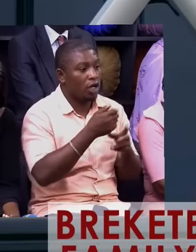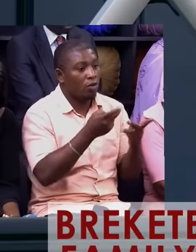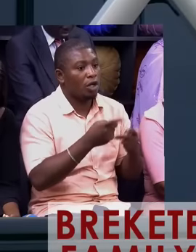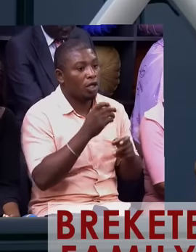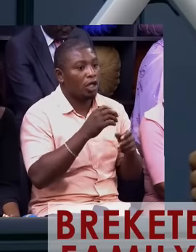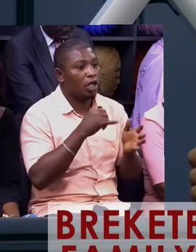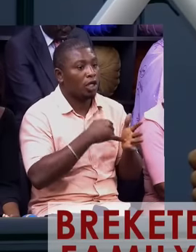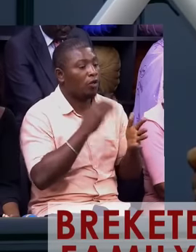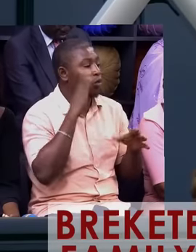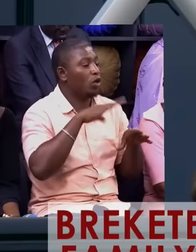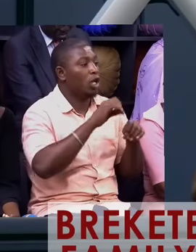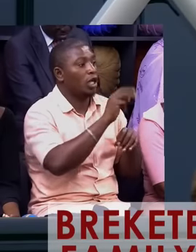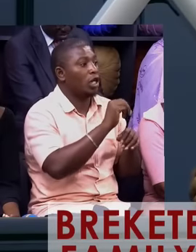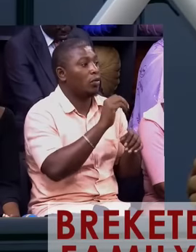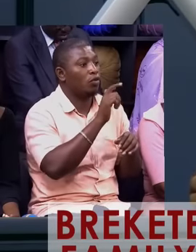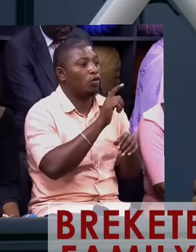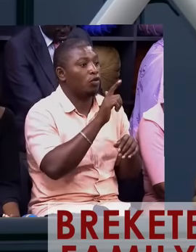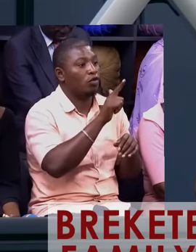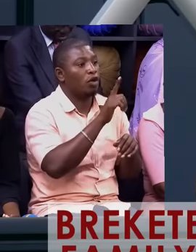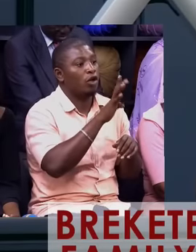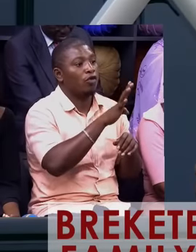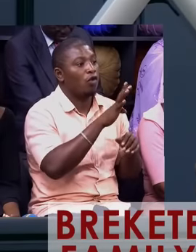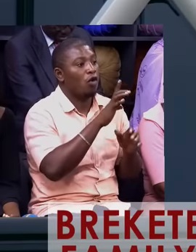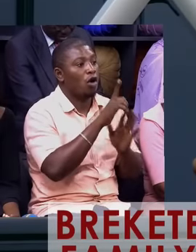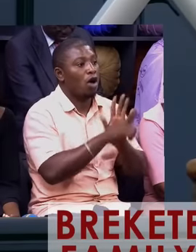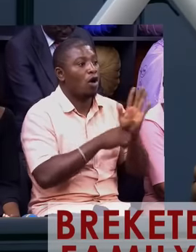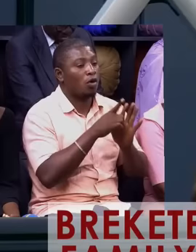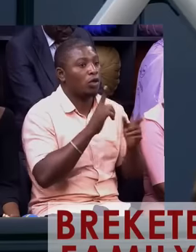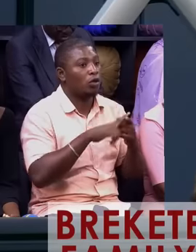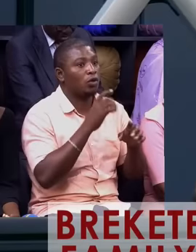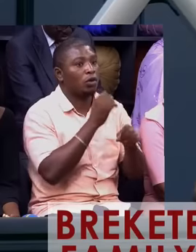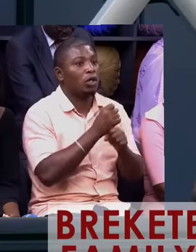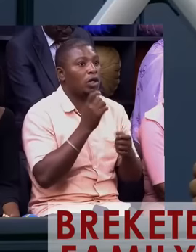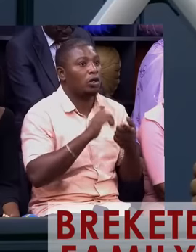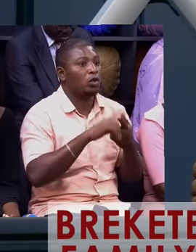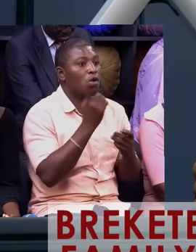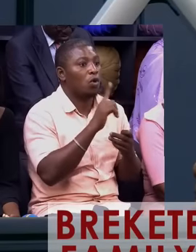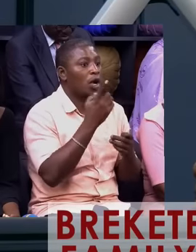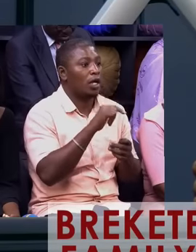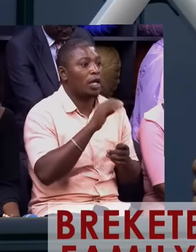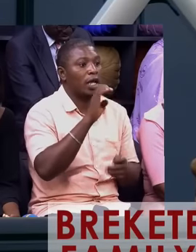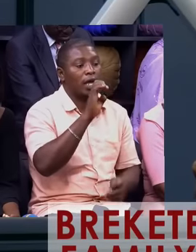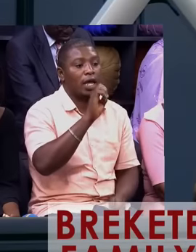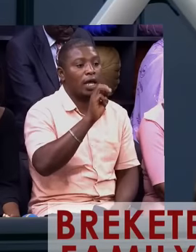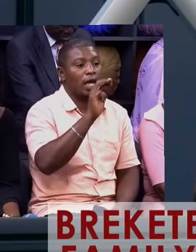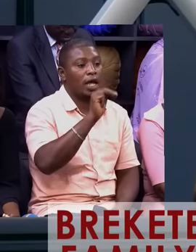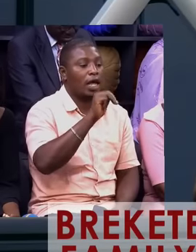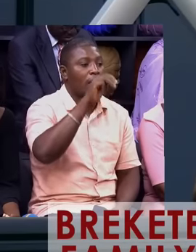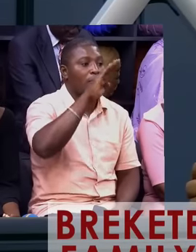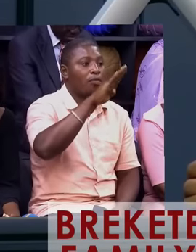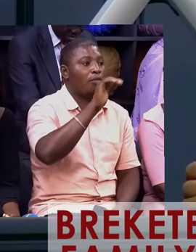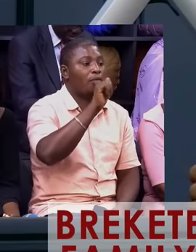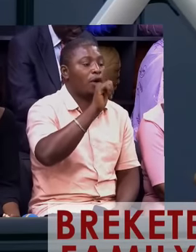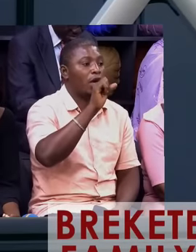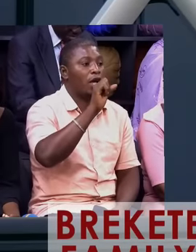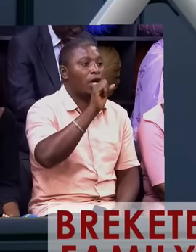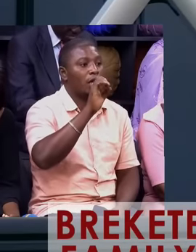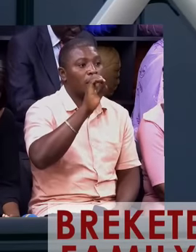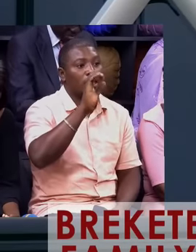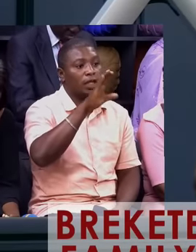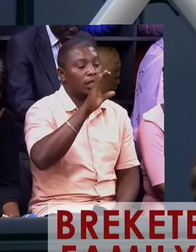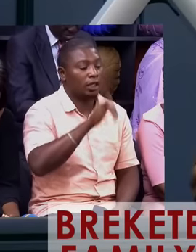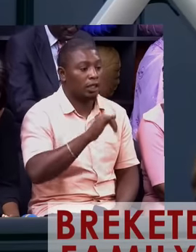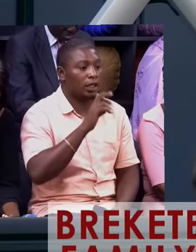take that 24 hours to get to we the Embassy are to go and do curing so